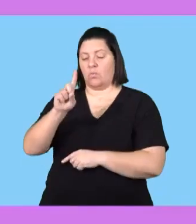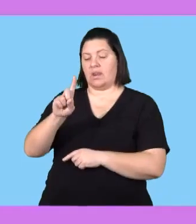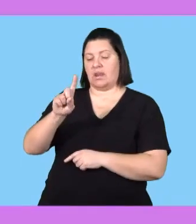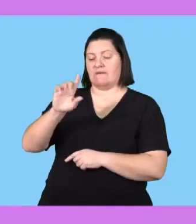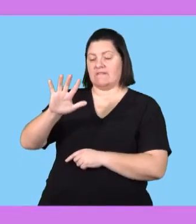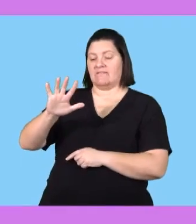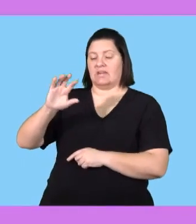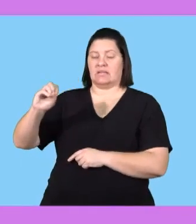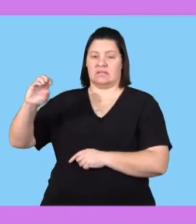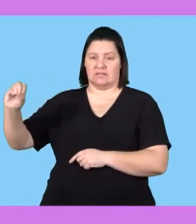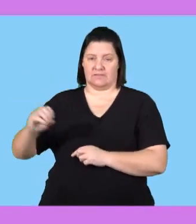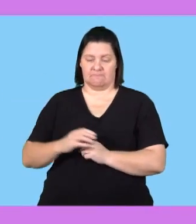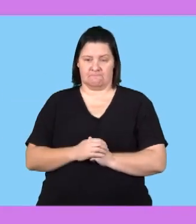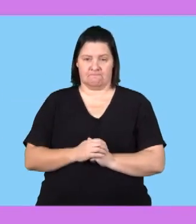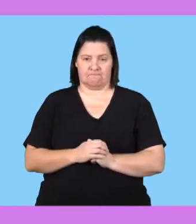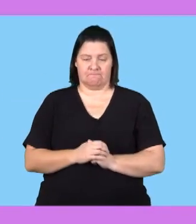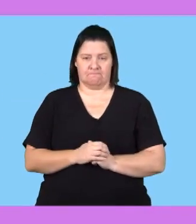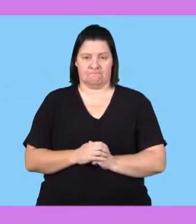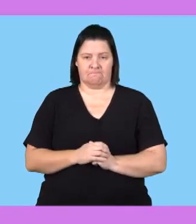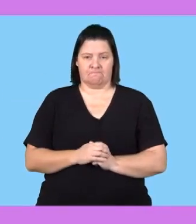and we multiply this by